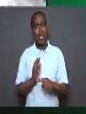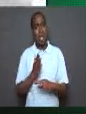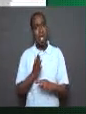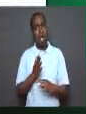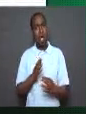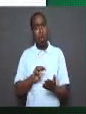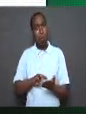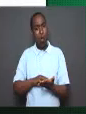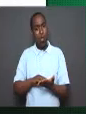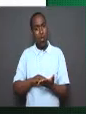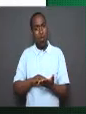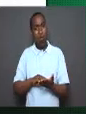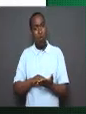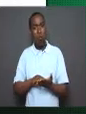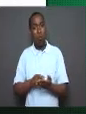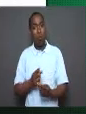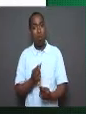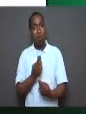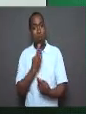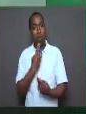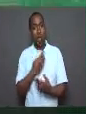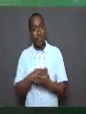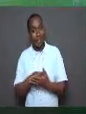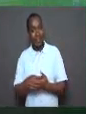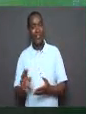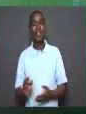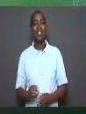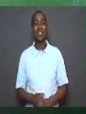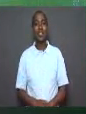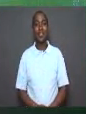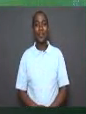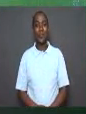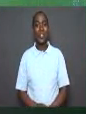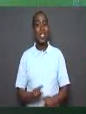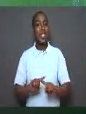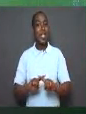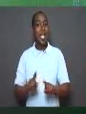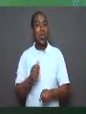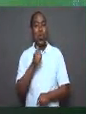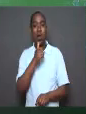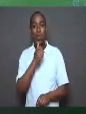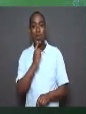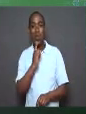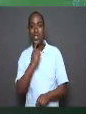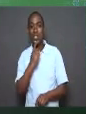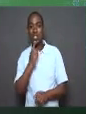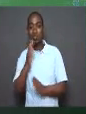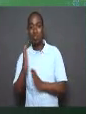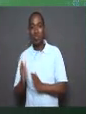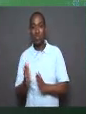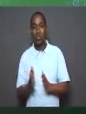molecule of water is lost. The different amino acids perform